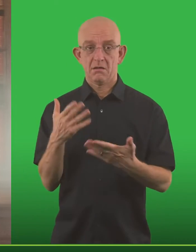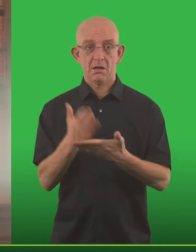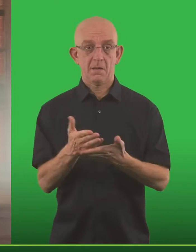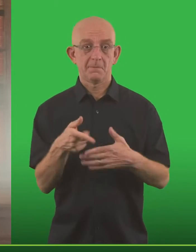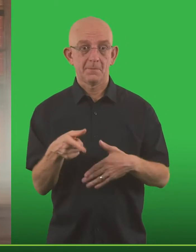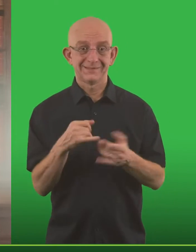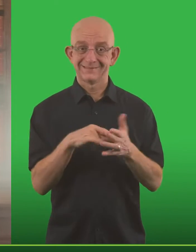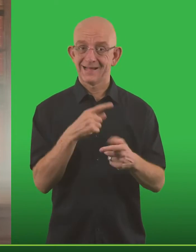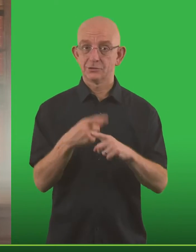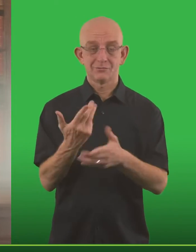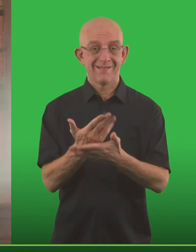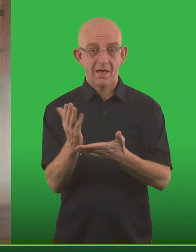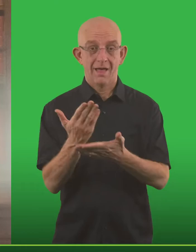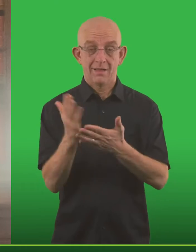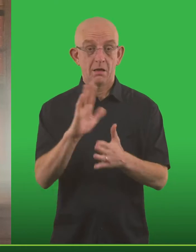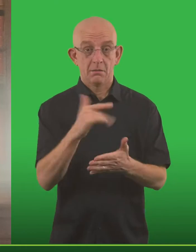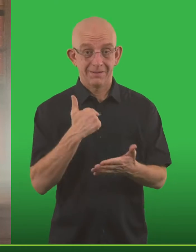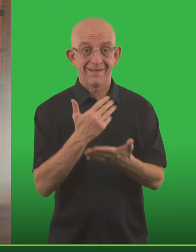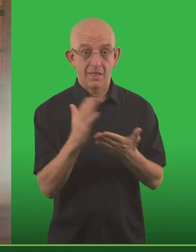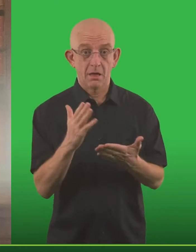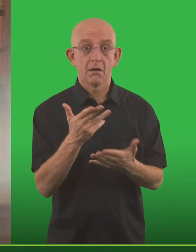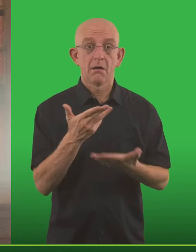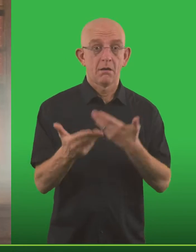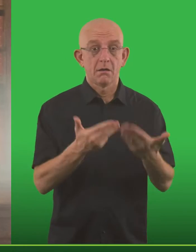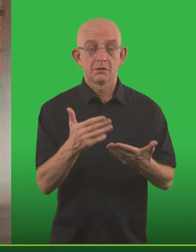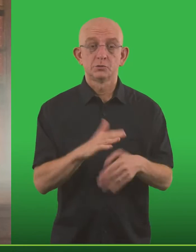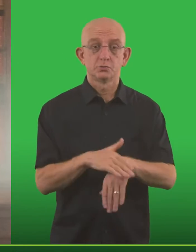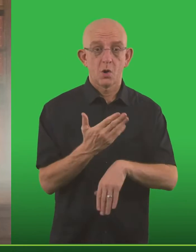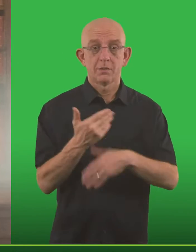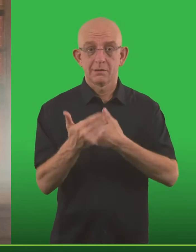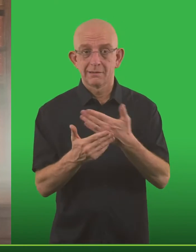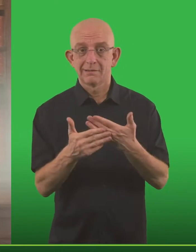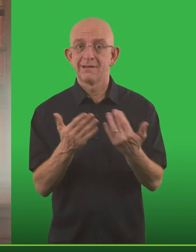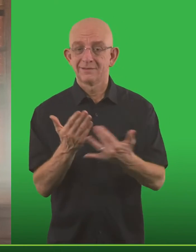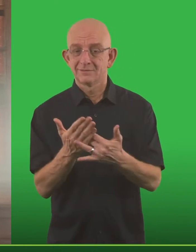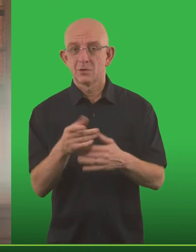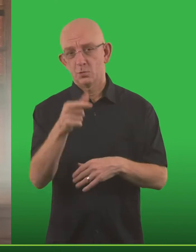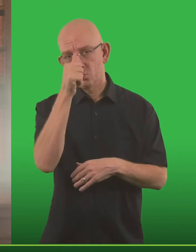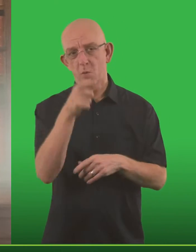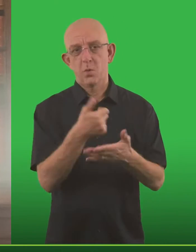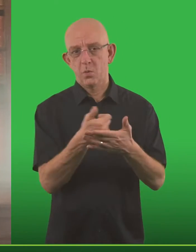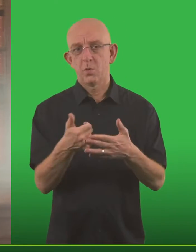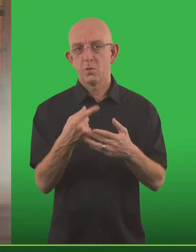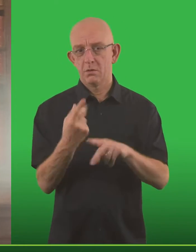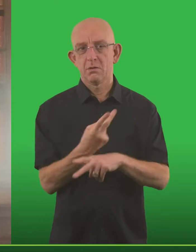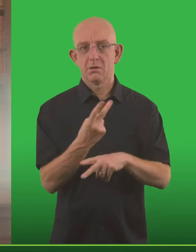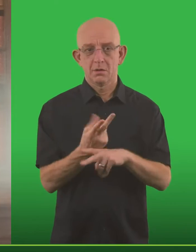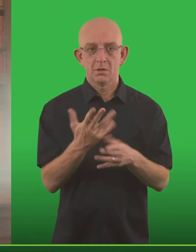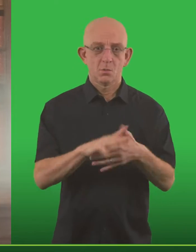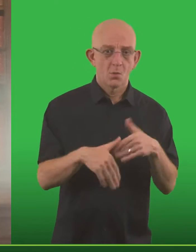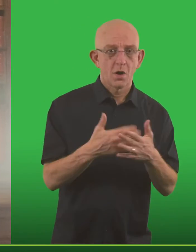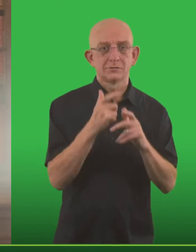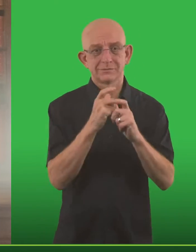stage. SAGE were really clear, I'm really clear. Going slowly, continuing to implement preventive interventions, you